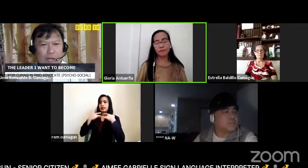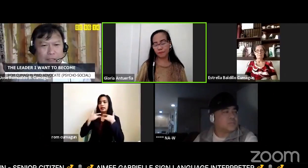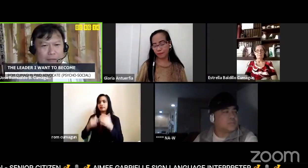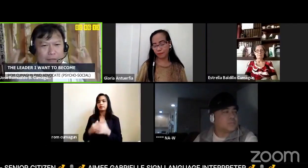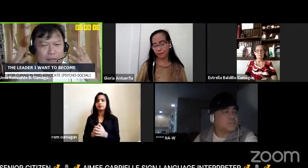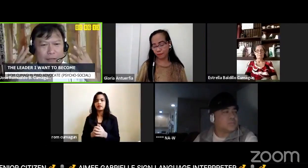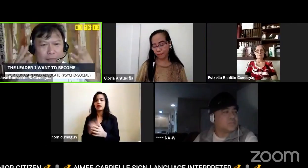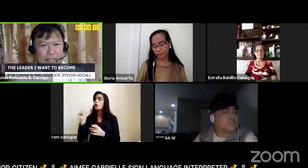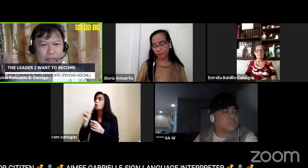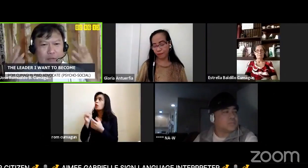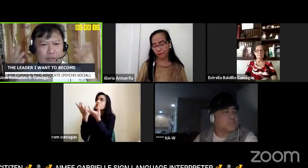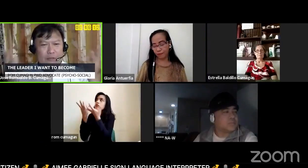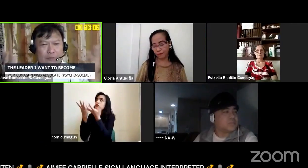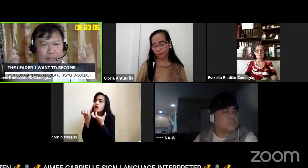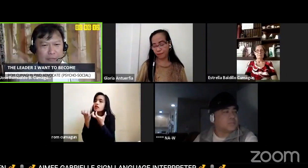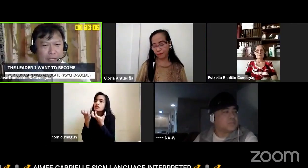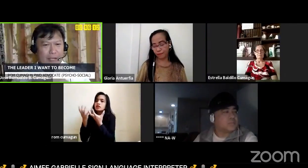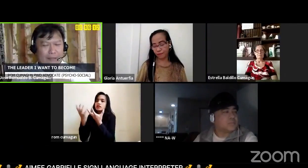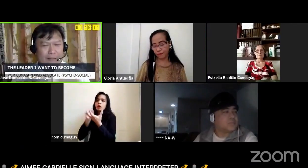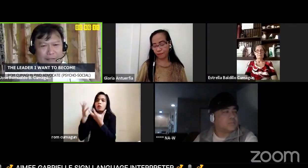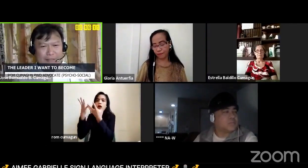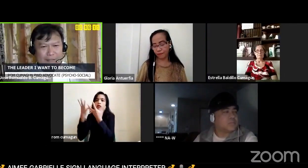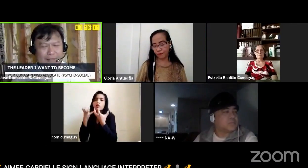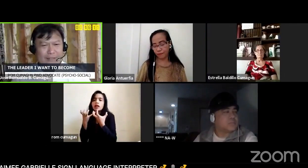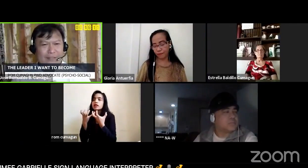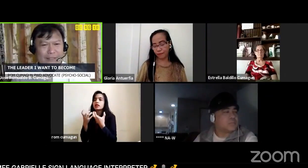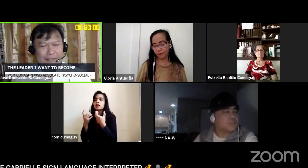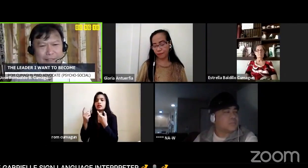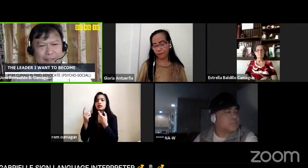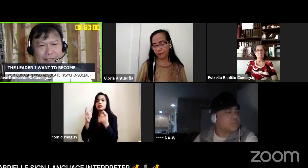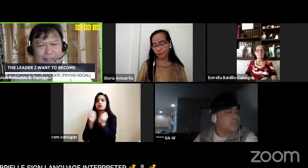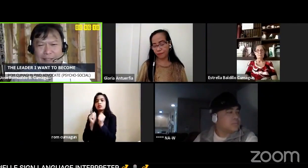What do you want me to do with my life?